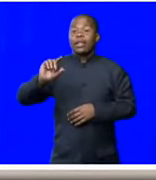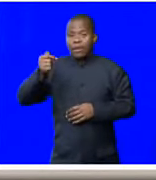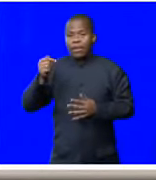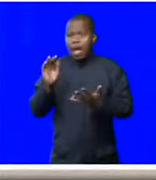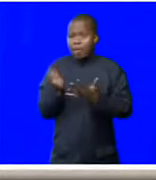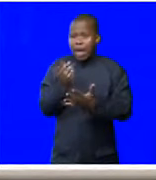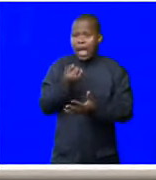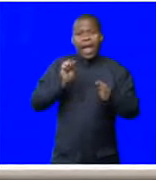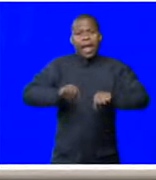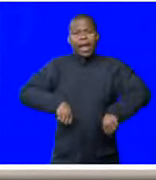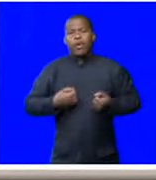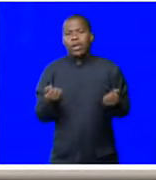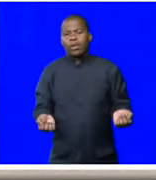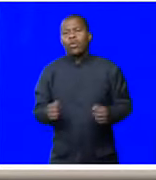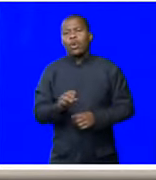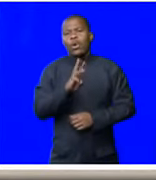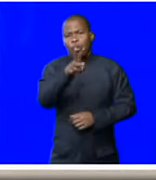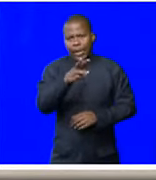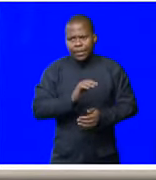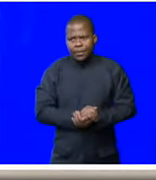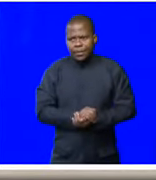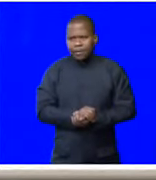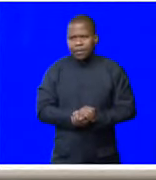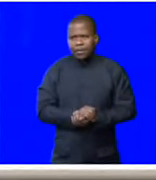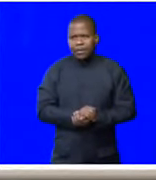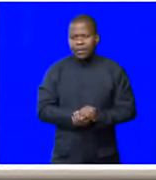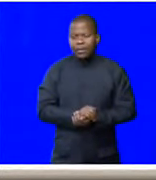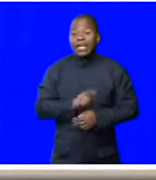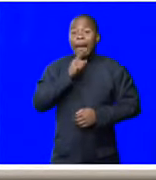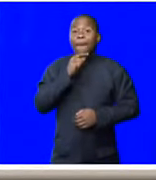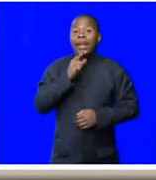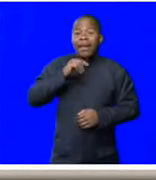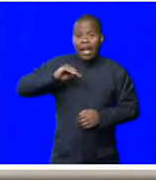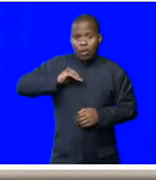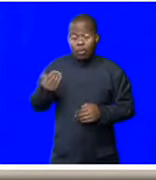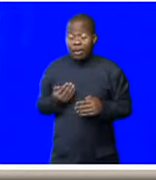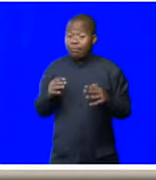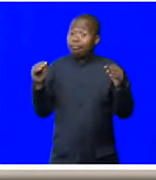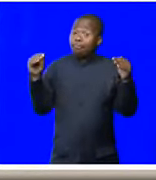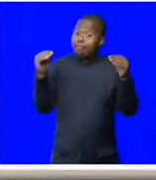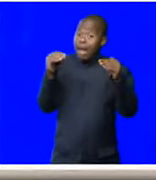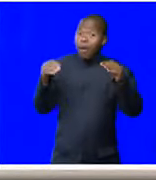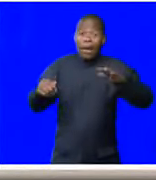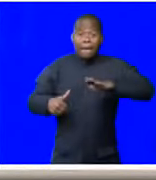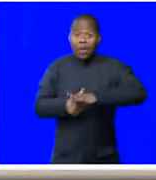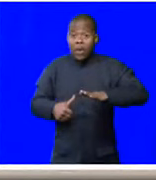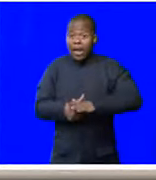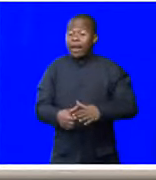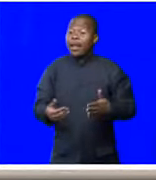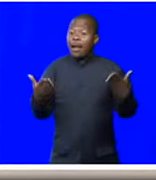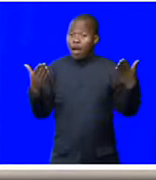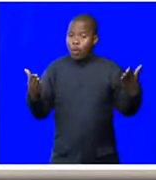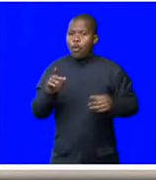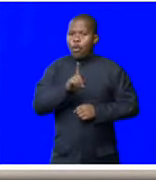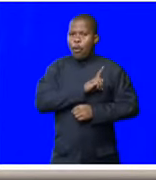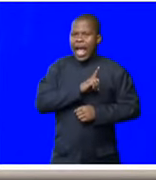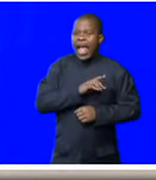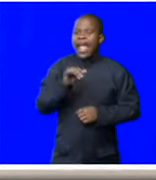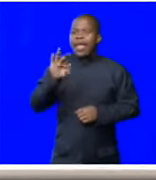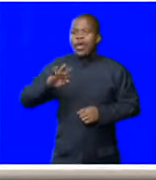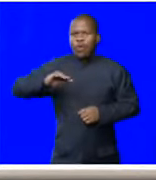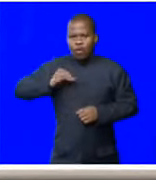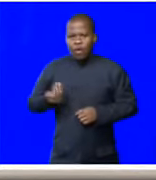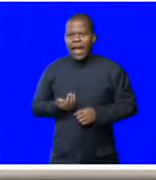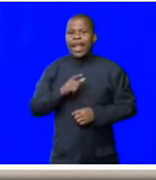and progress cannot be achieved without gender equality and without meaningful enhancement